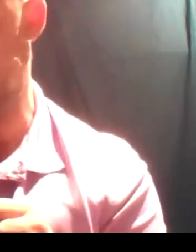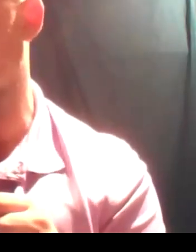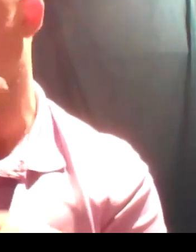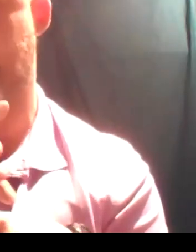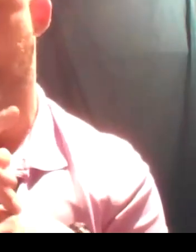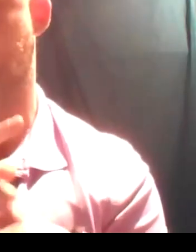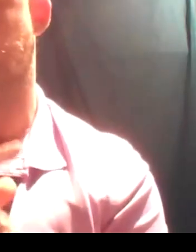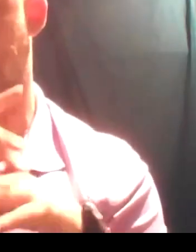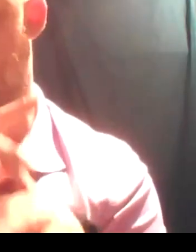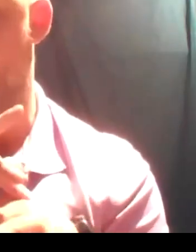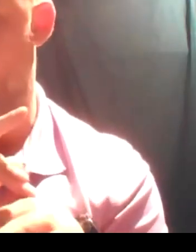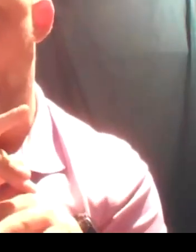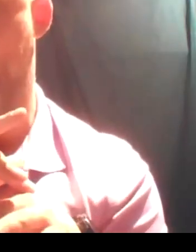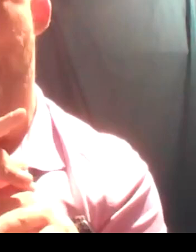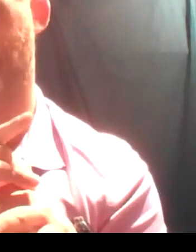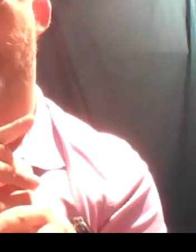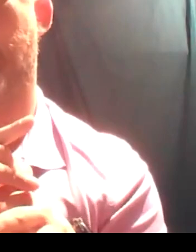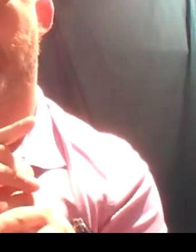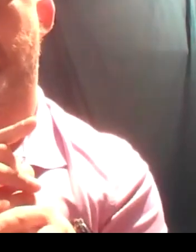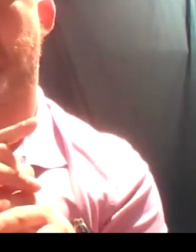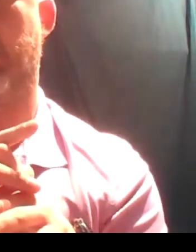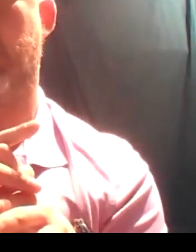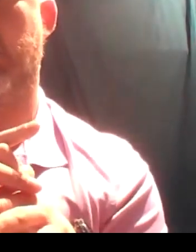rely upon